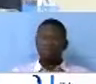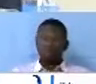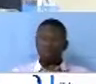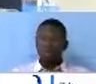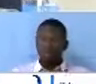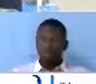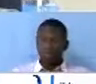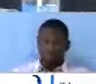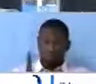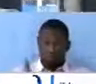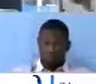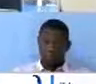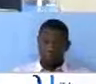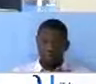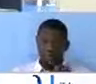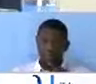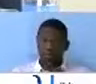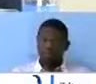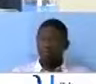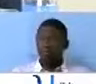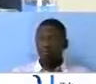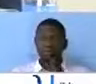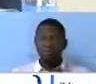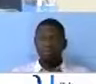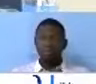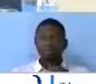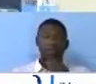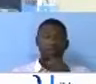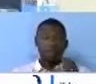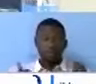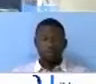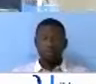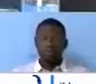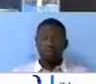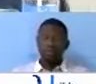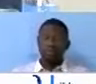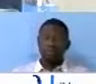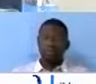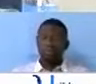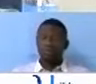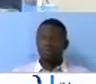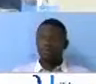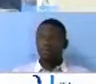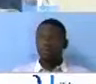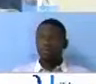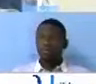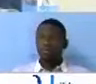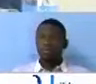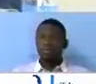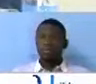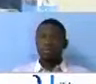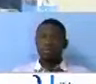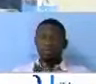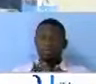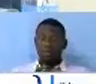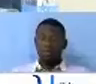Perhaps maybe the chairman can direct, but whether we should give you a copy or not. Okay,